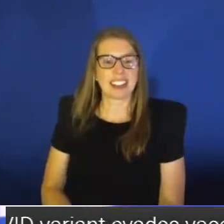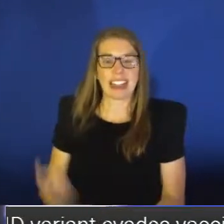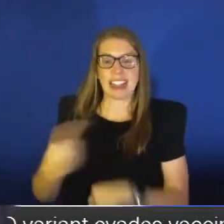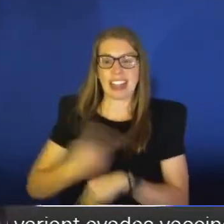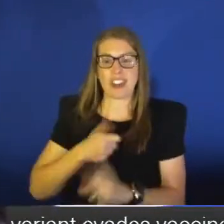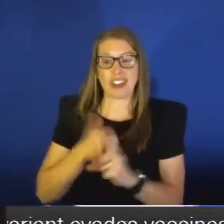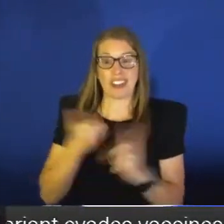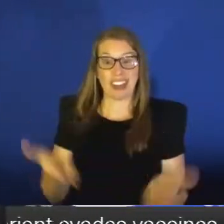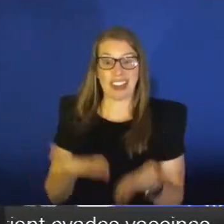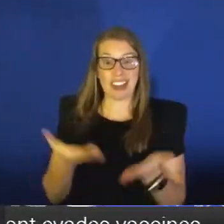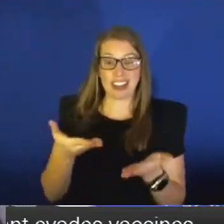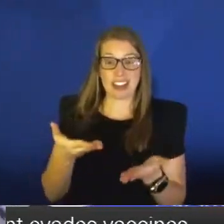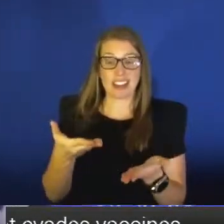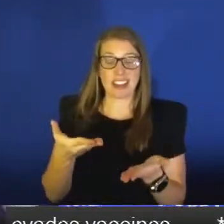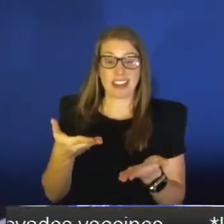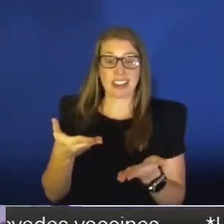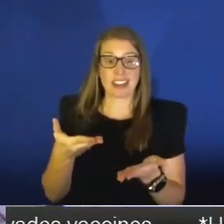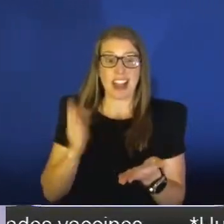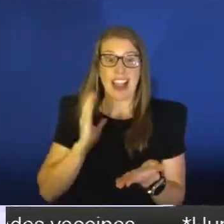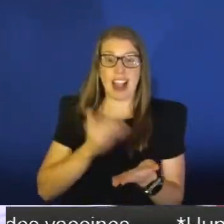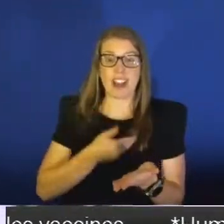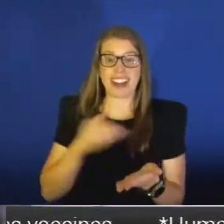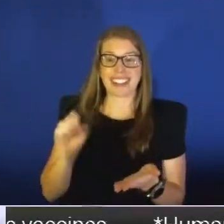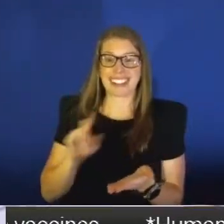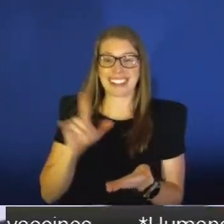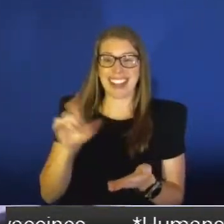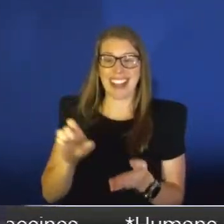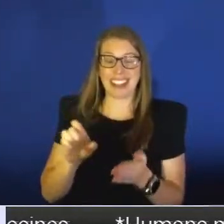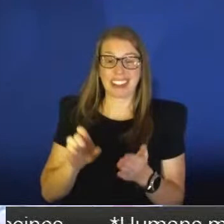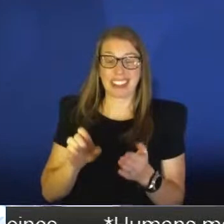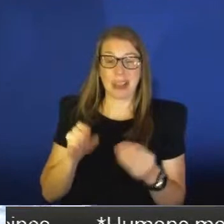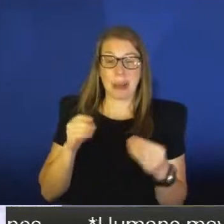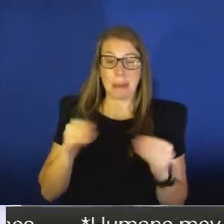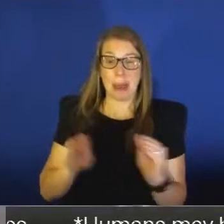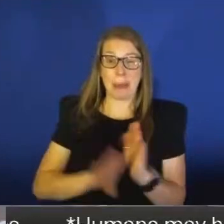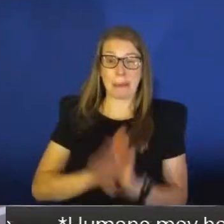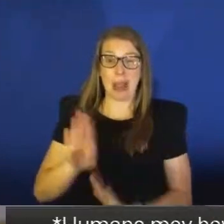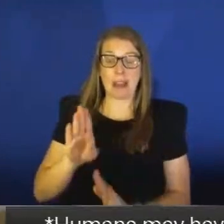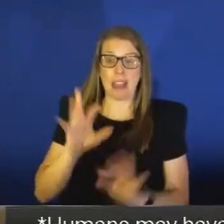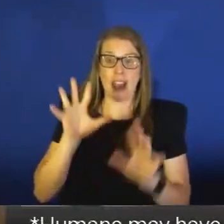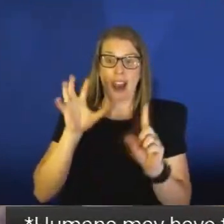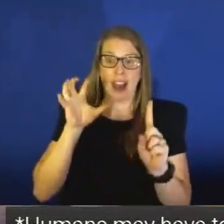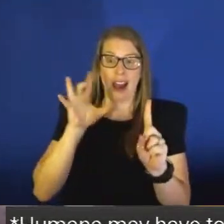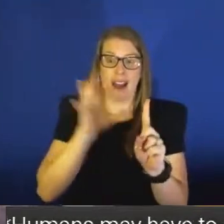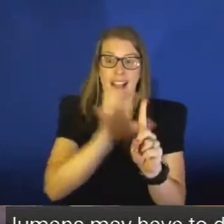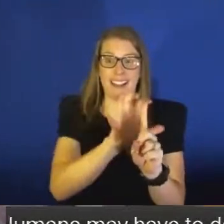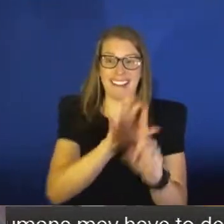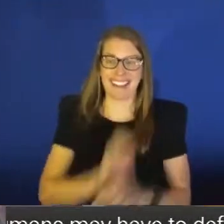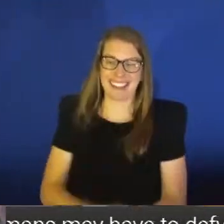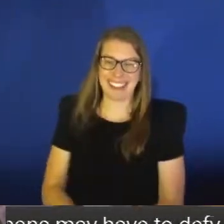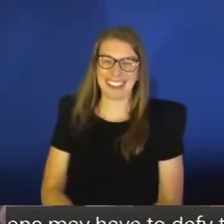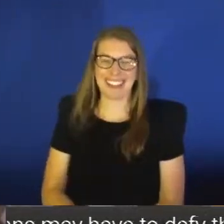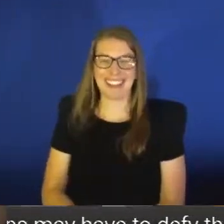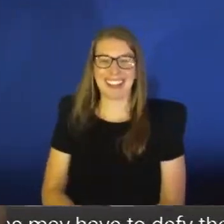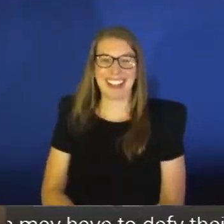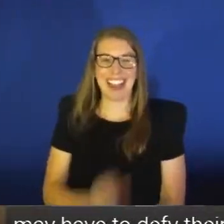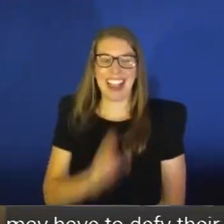here, our sales skyrocket. So the patients just gravitate to her and her